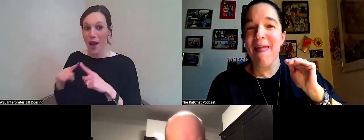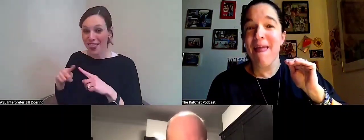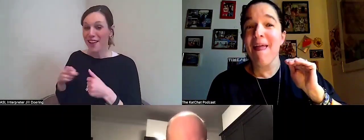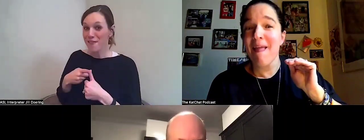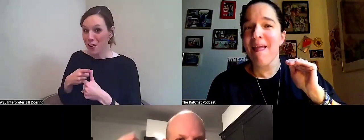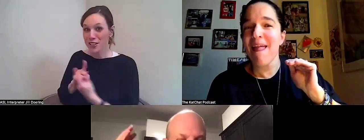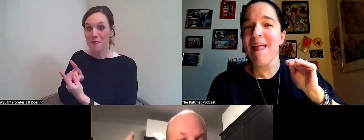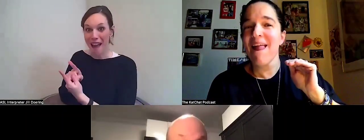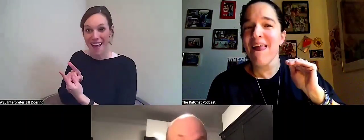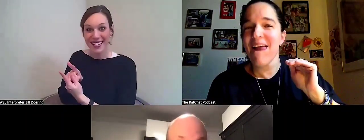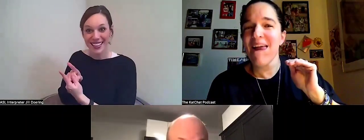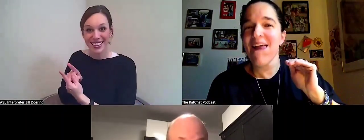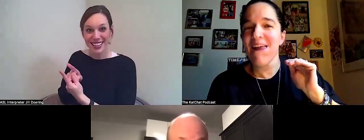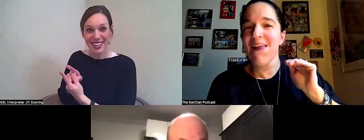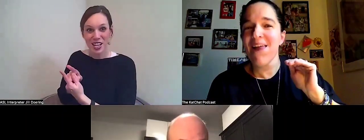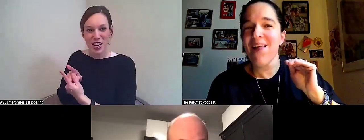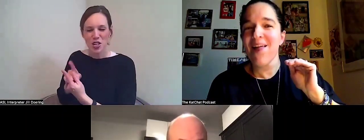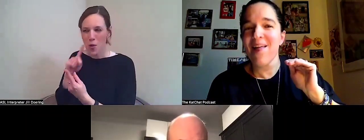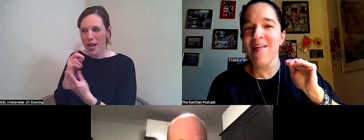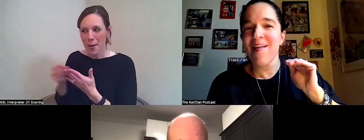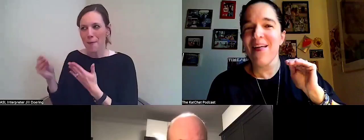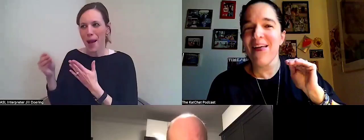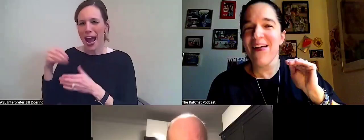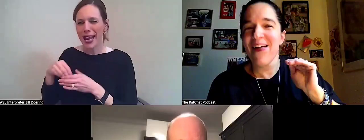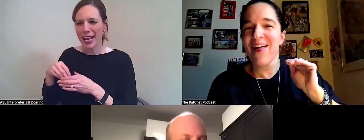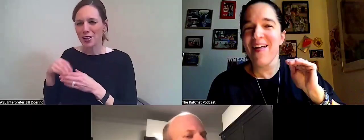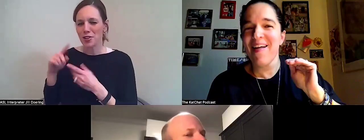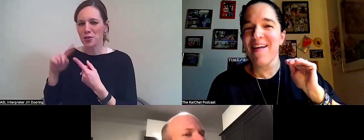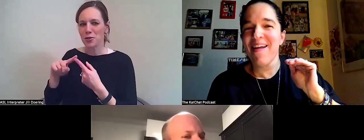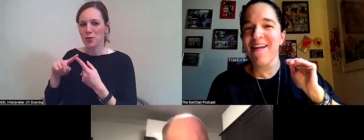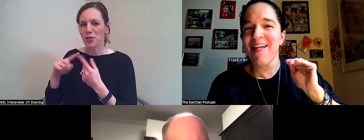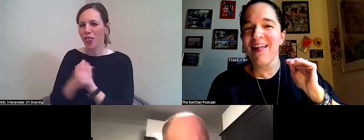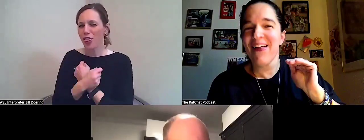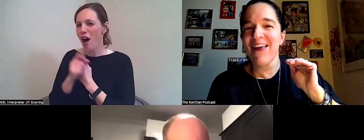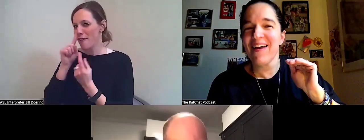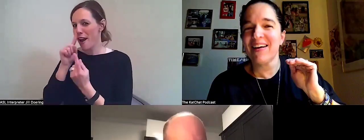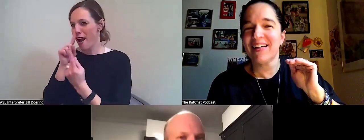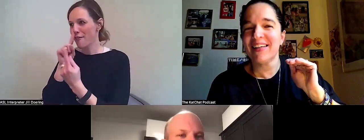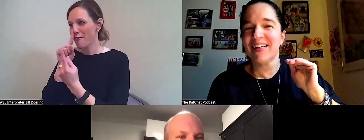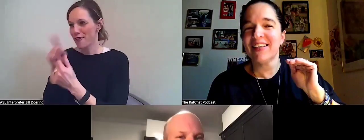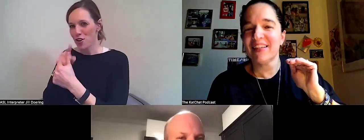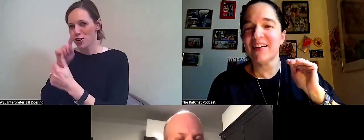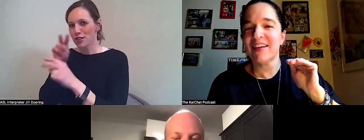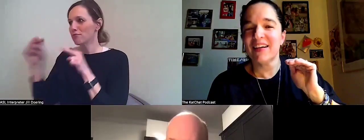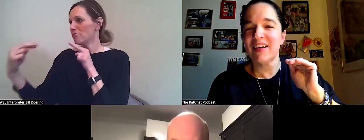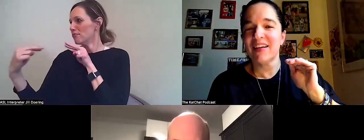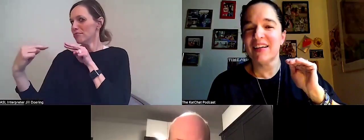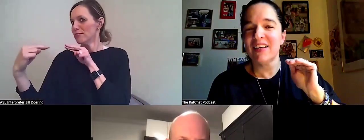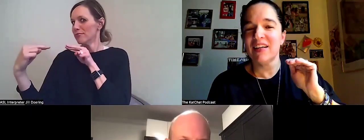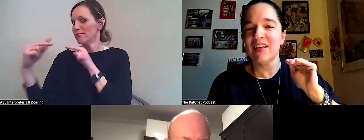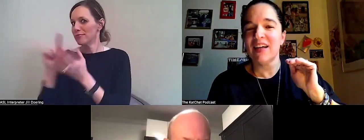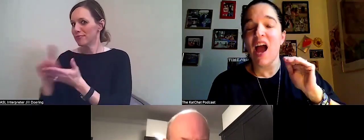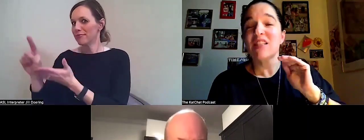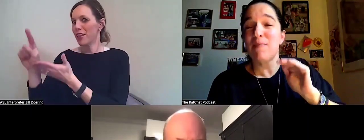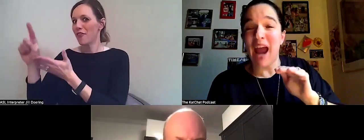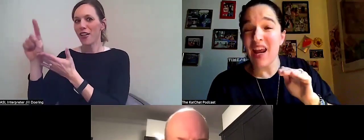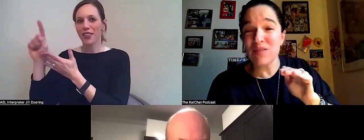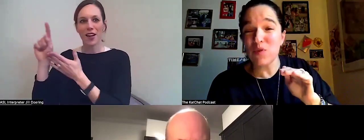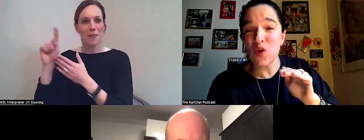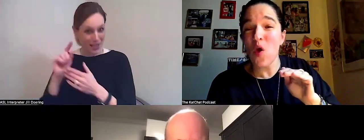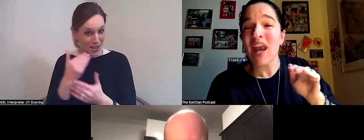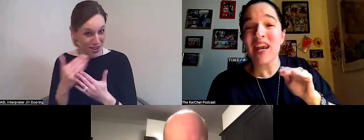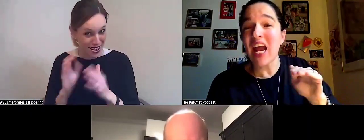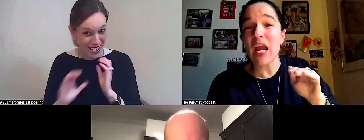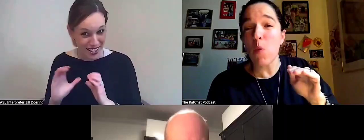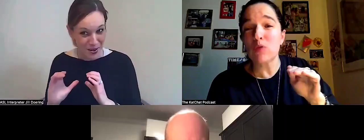like you had to buy into the love at first sight, and I thought they really sold that. Very good chemistry. To be